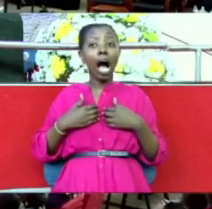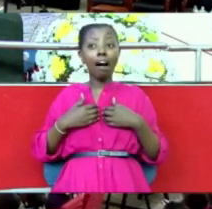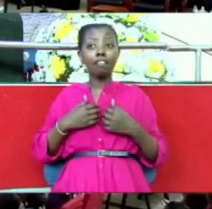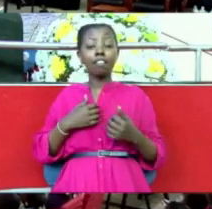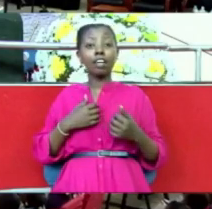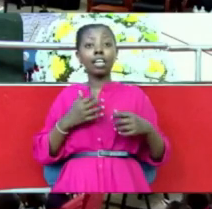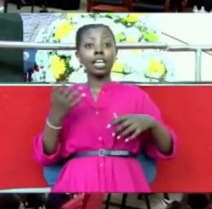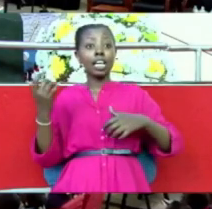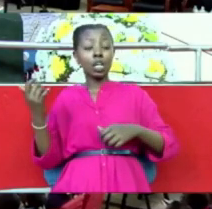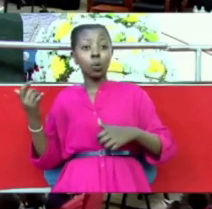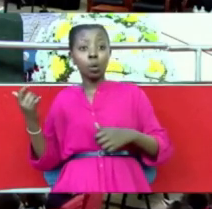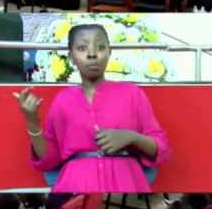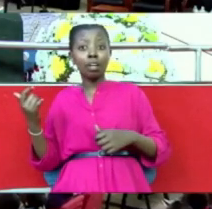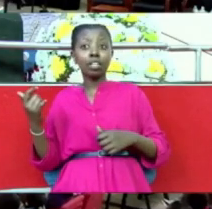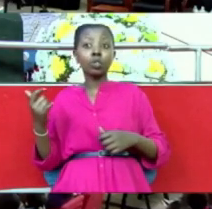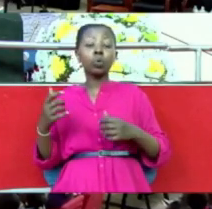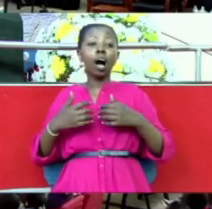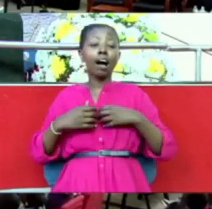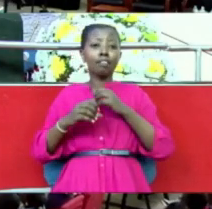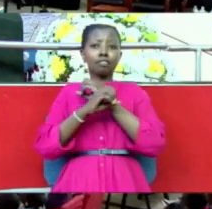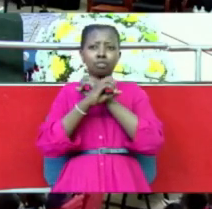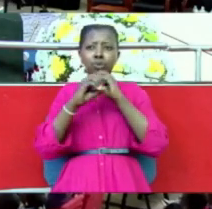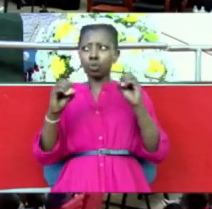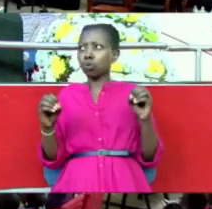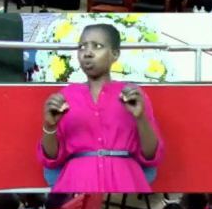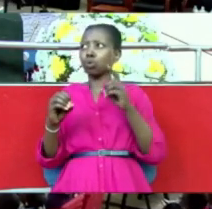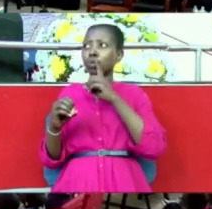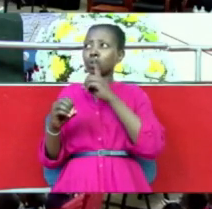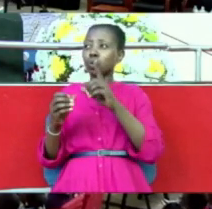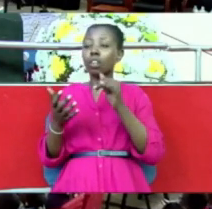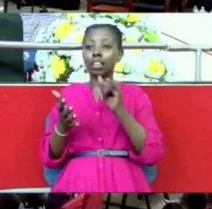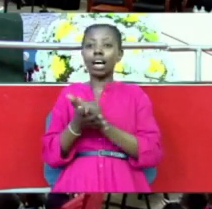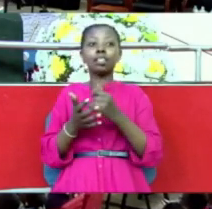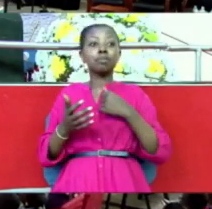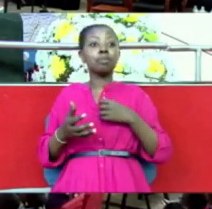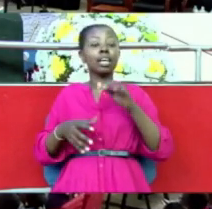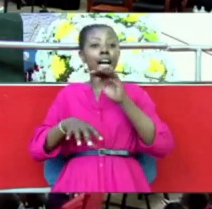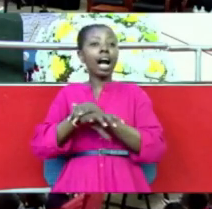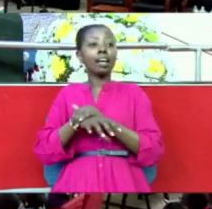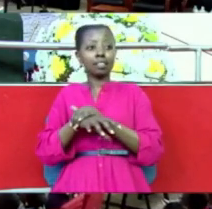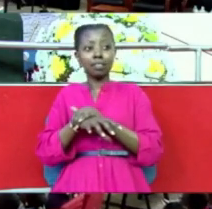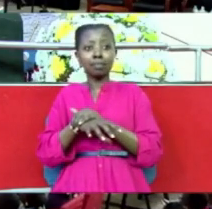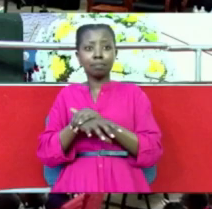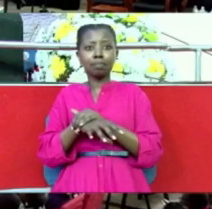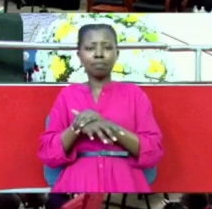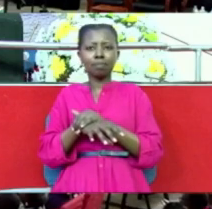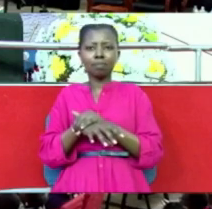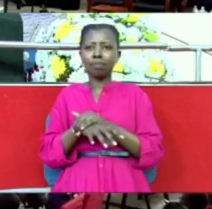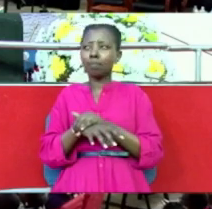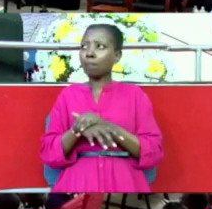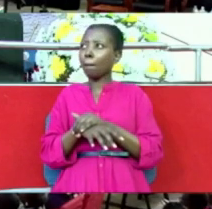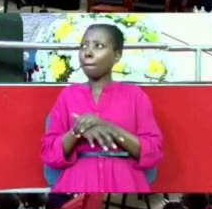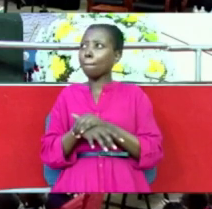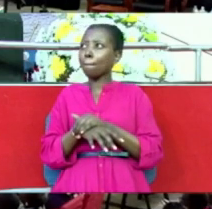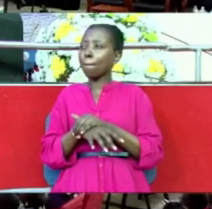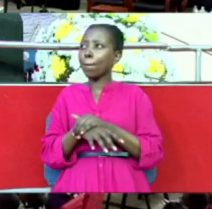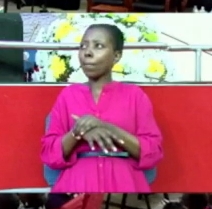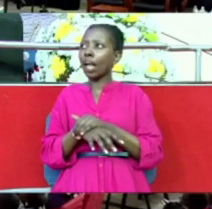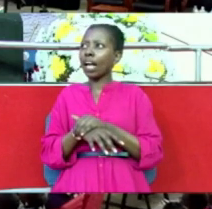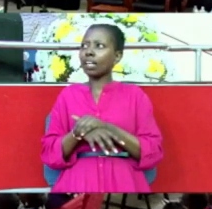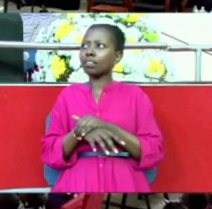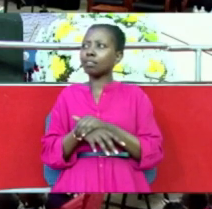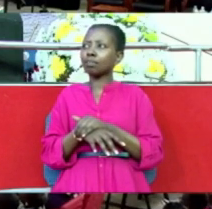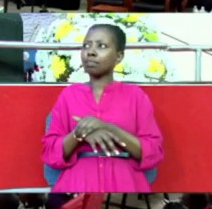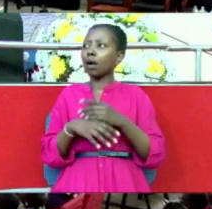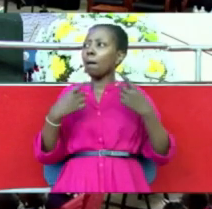wakati niko kule na niambiwe mahali yuko. Na alikuwa mbali, niko Vancouver,